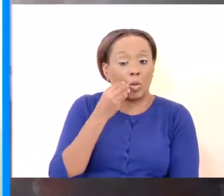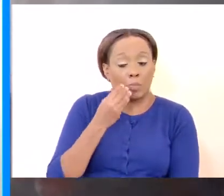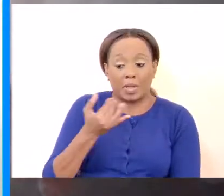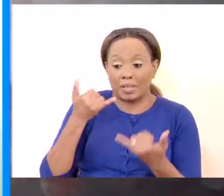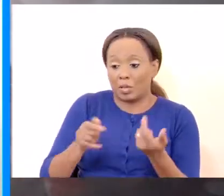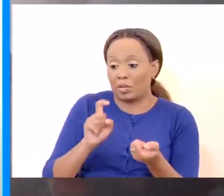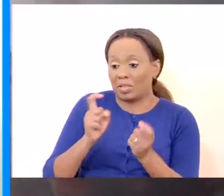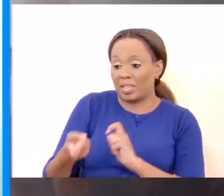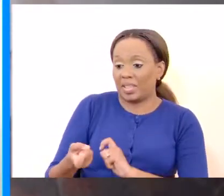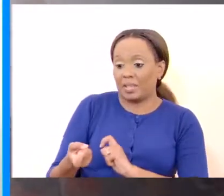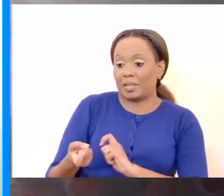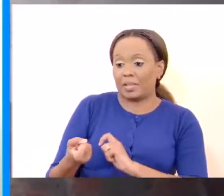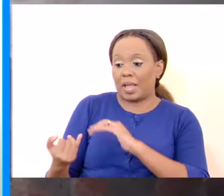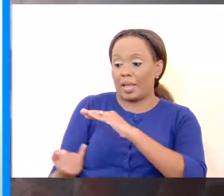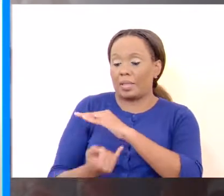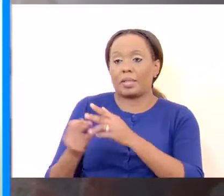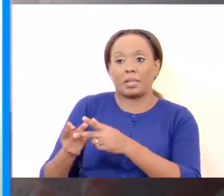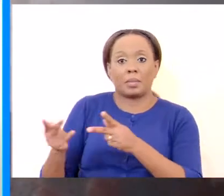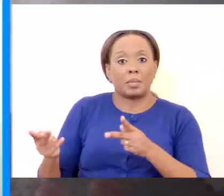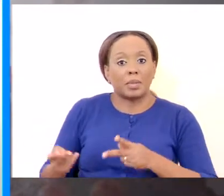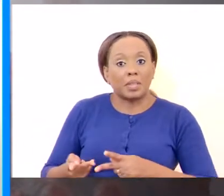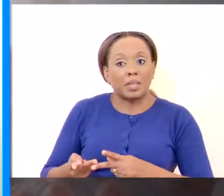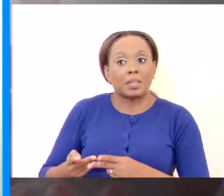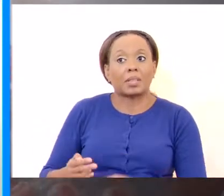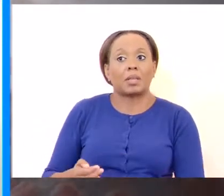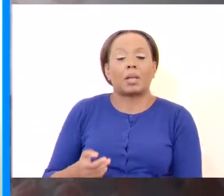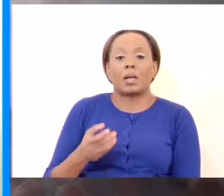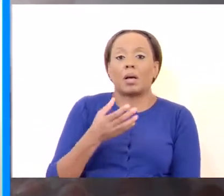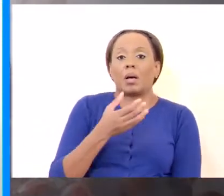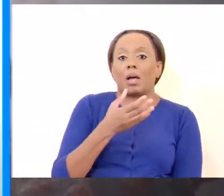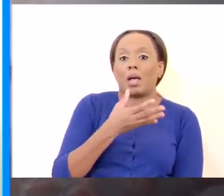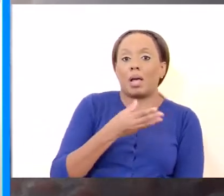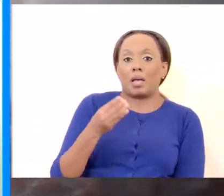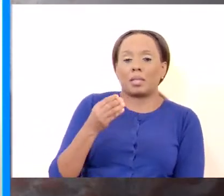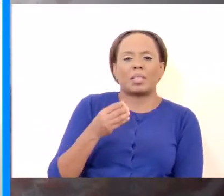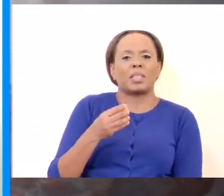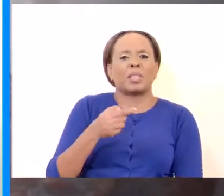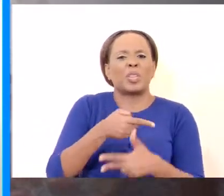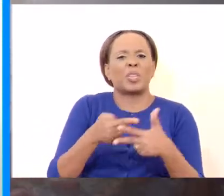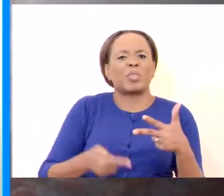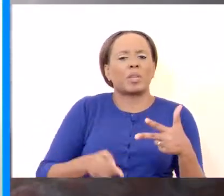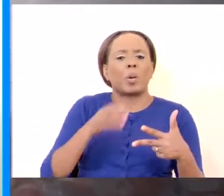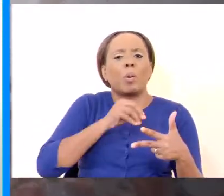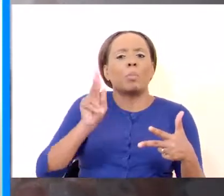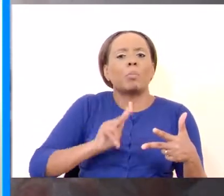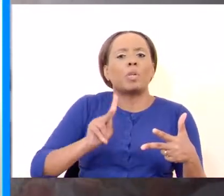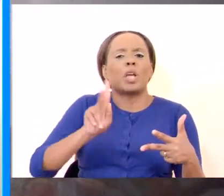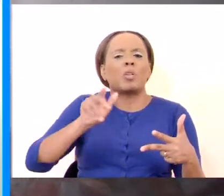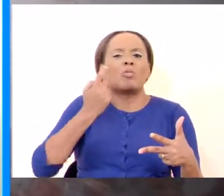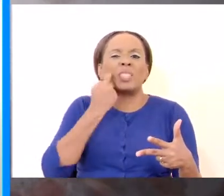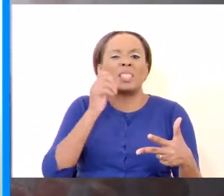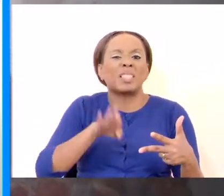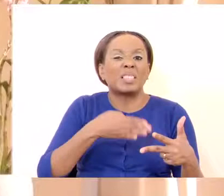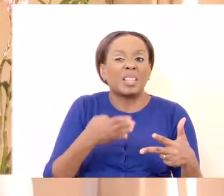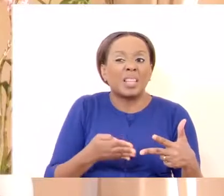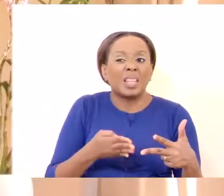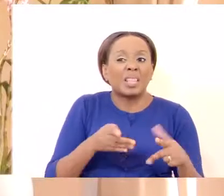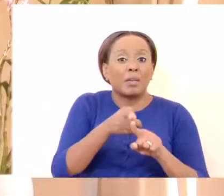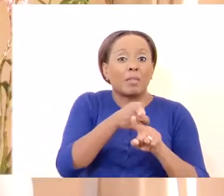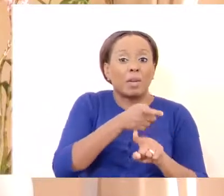or not these last 2 recent senior deaths are indeed from that facility? Yes, the